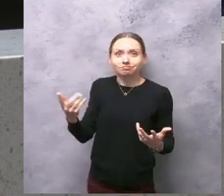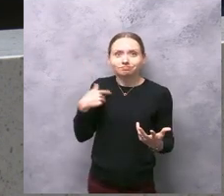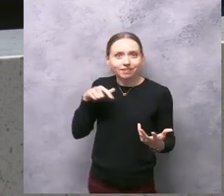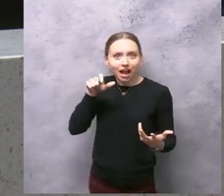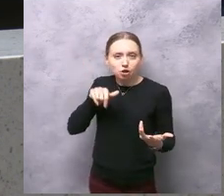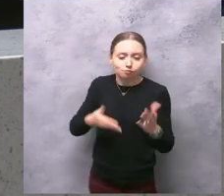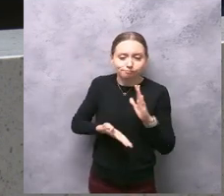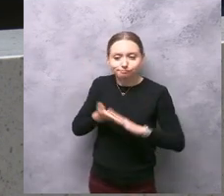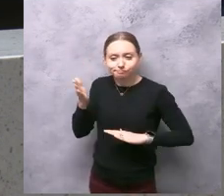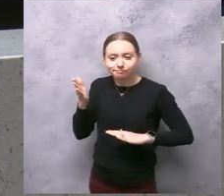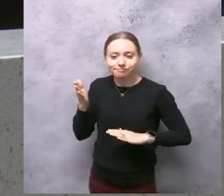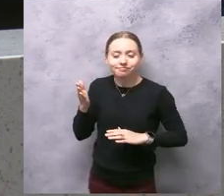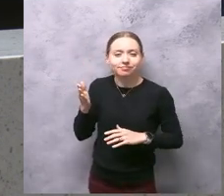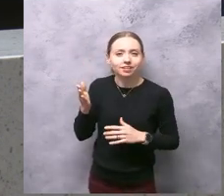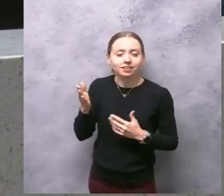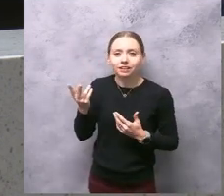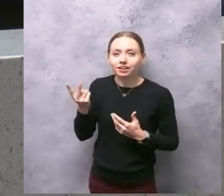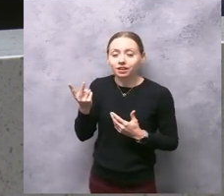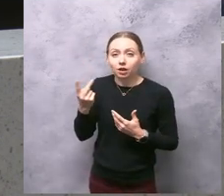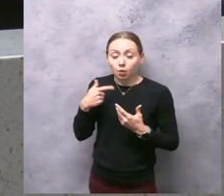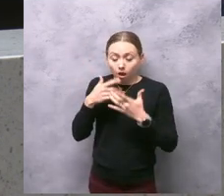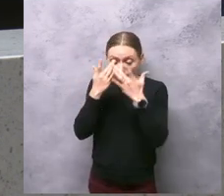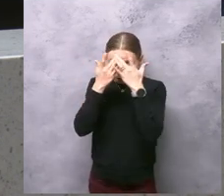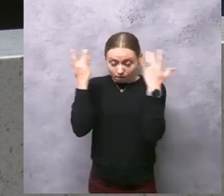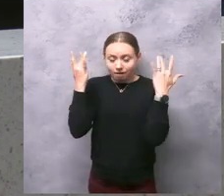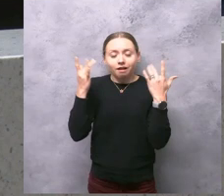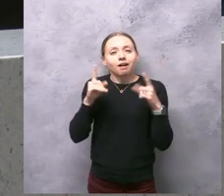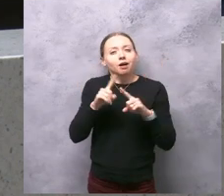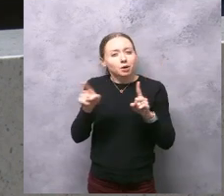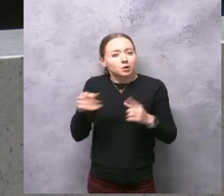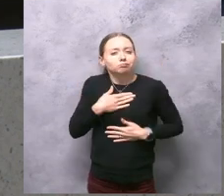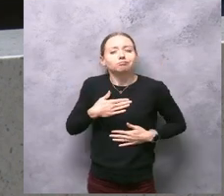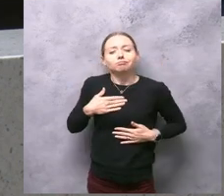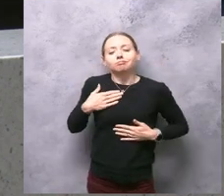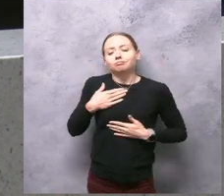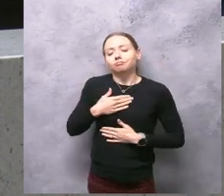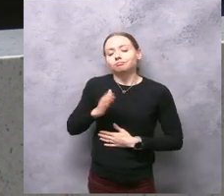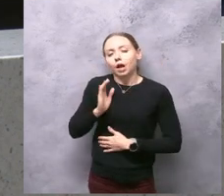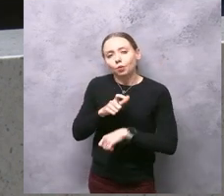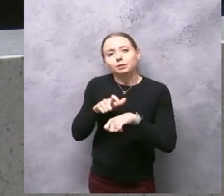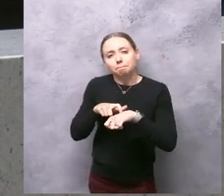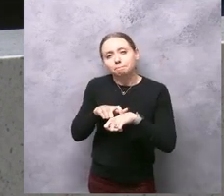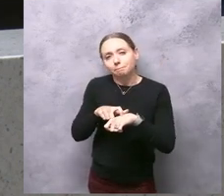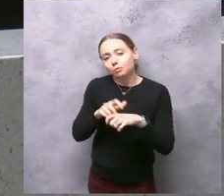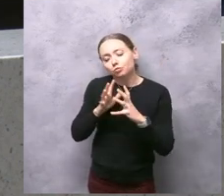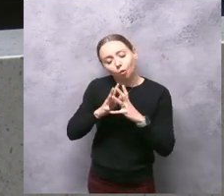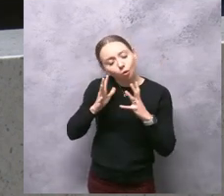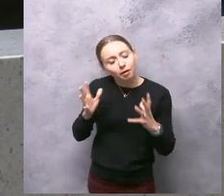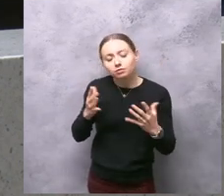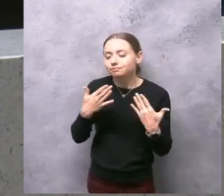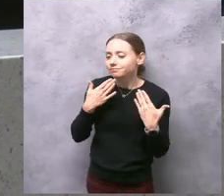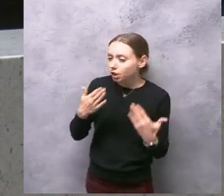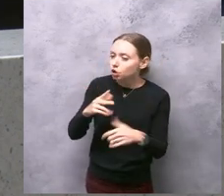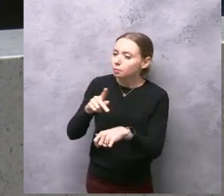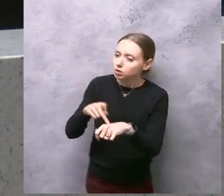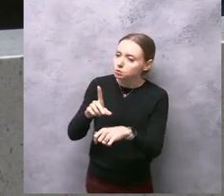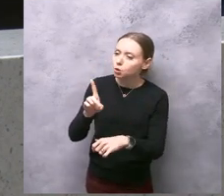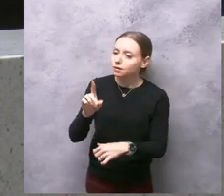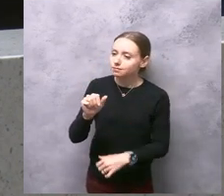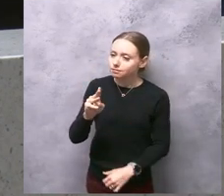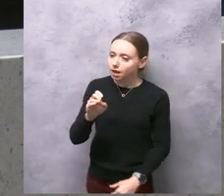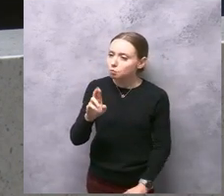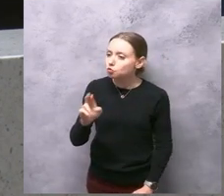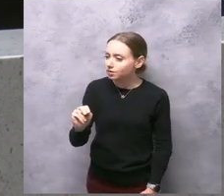forgot. But that's because we enjoyed our time together so much. And so thank you very much, Principal Demeron, for our time